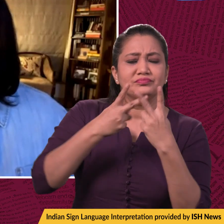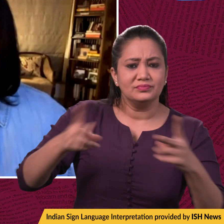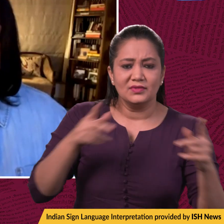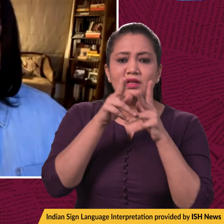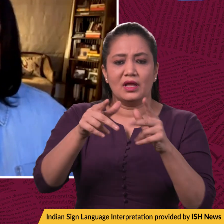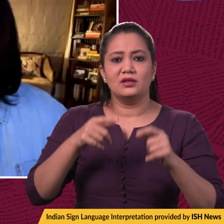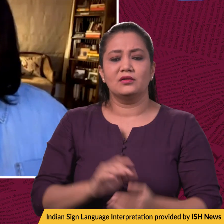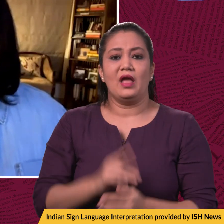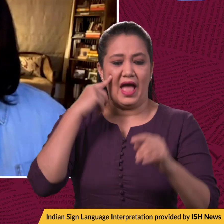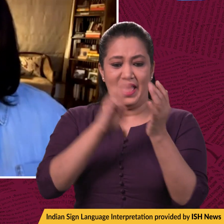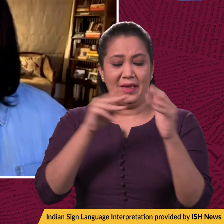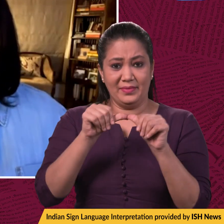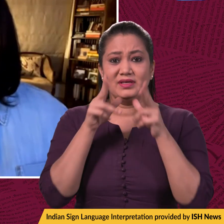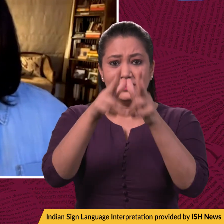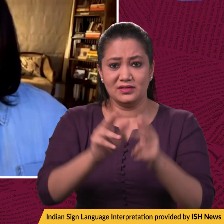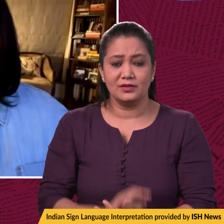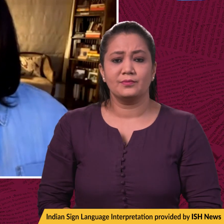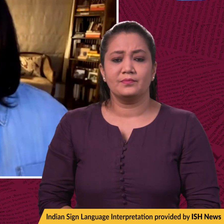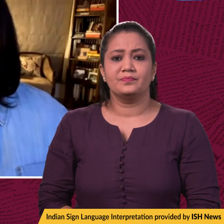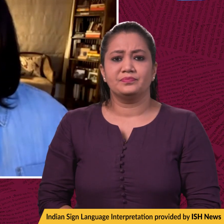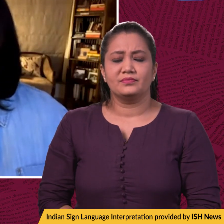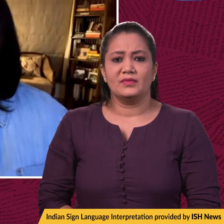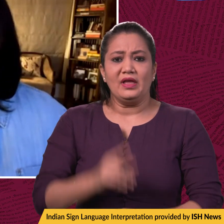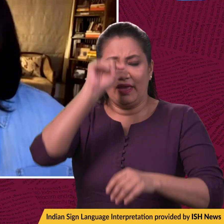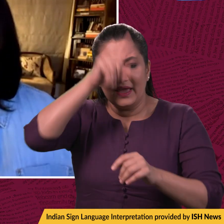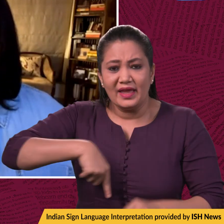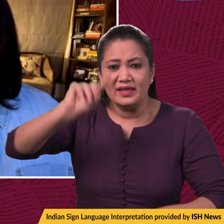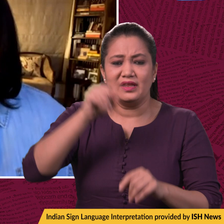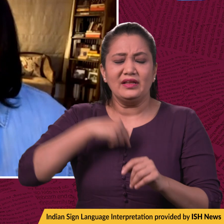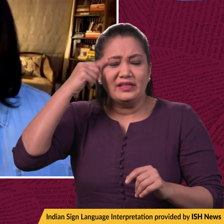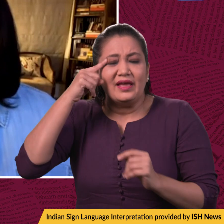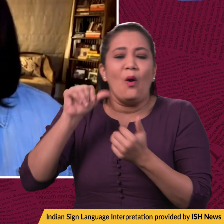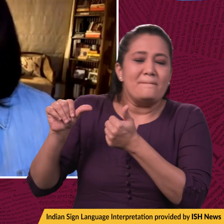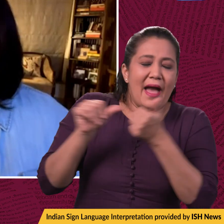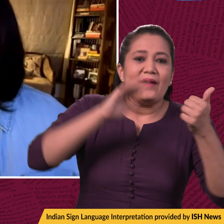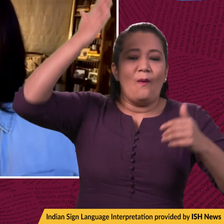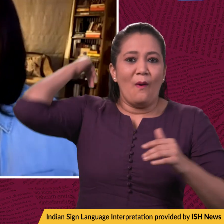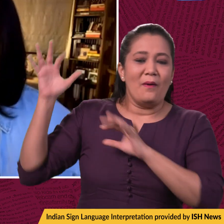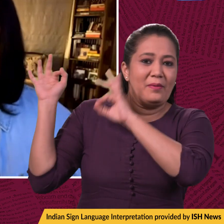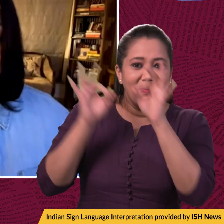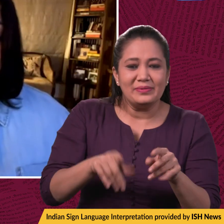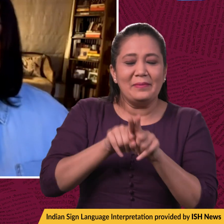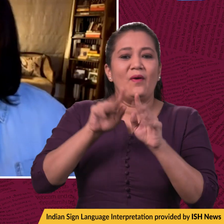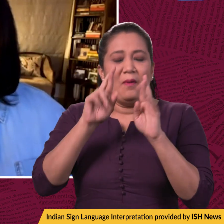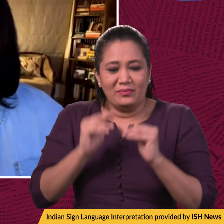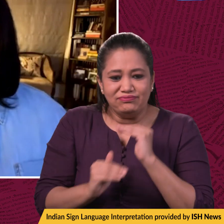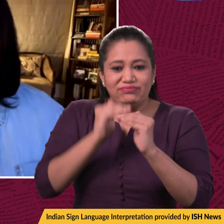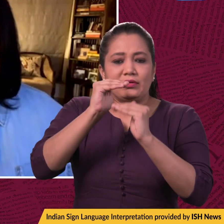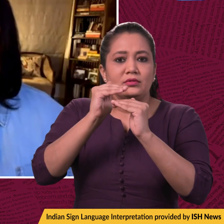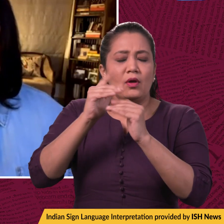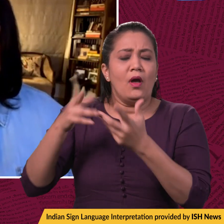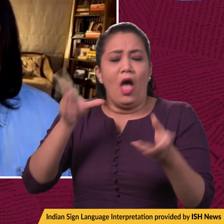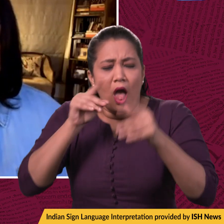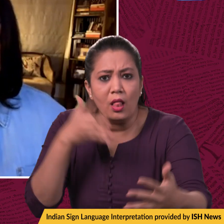Medical Association, has said, and I quote, "At a time when India is limping back to normalcy, this is a great setback. If we do